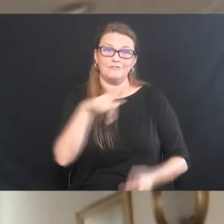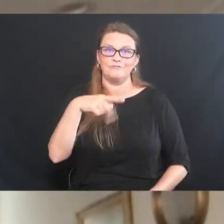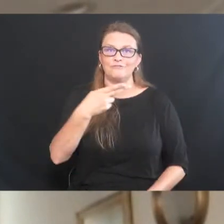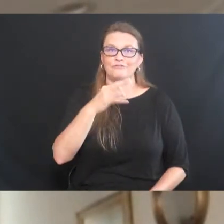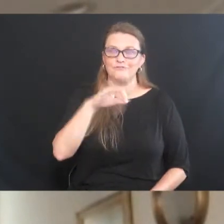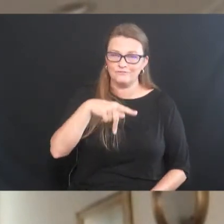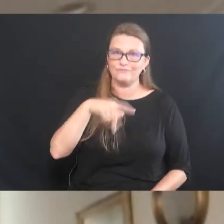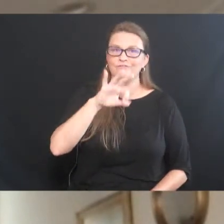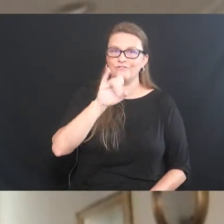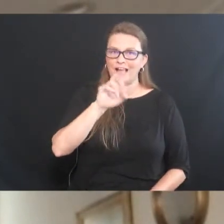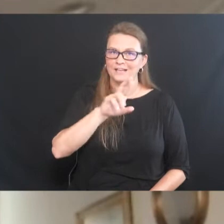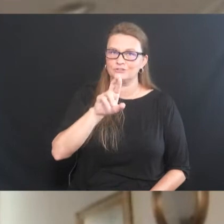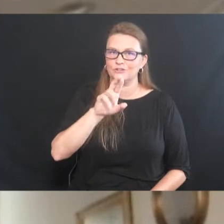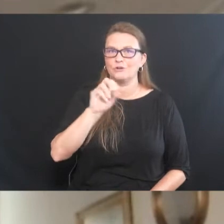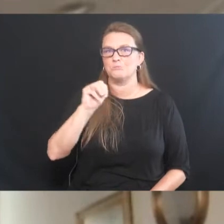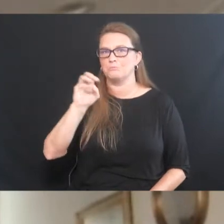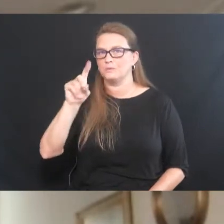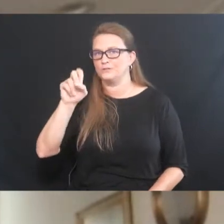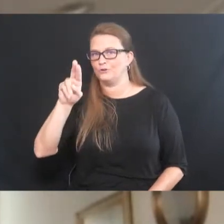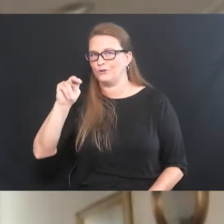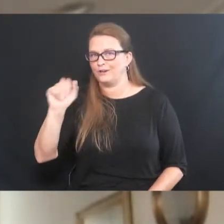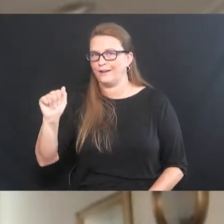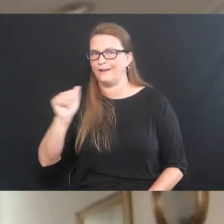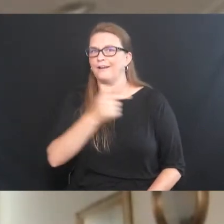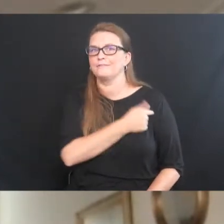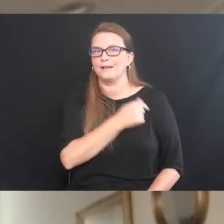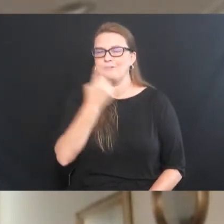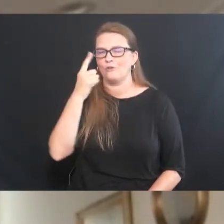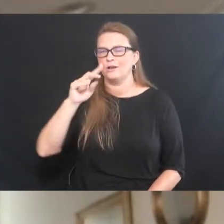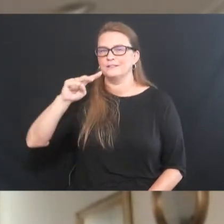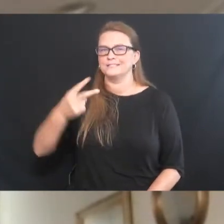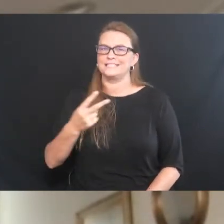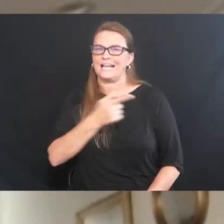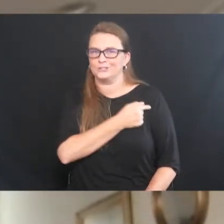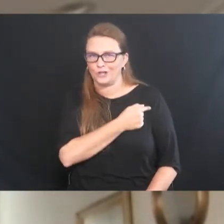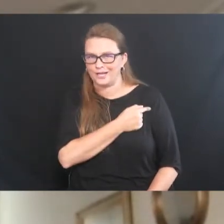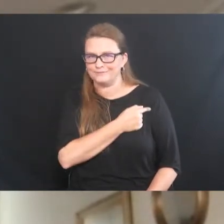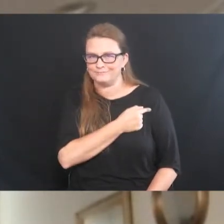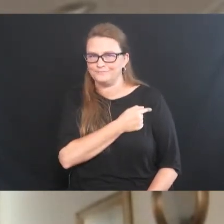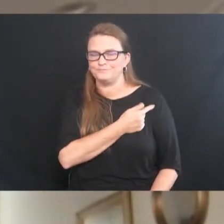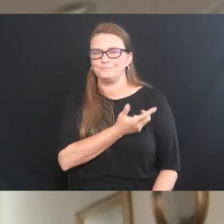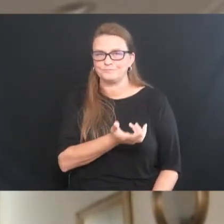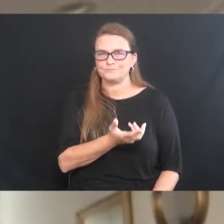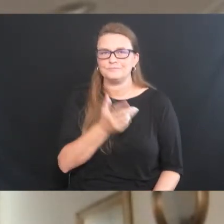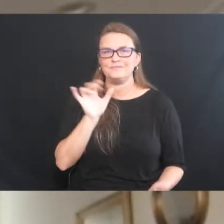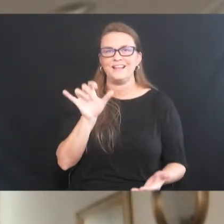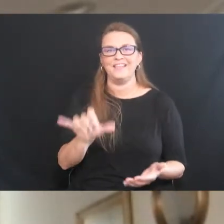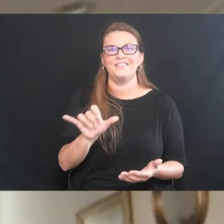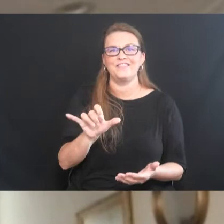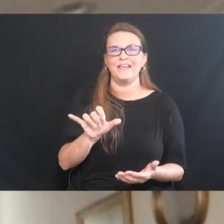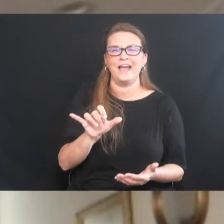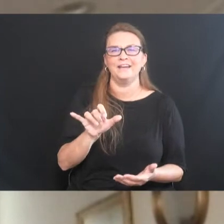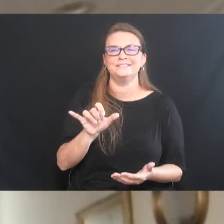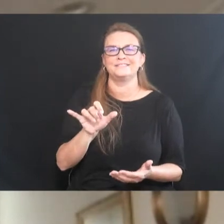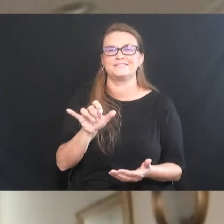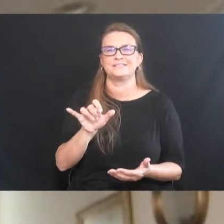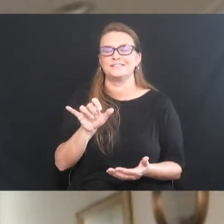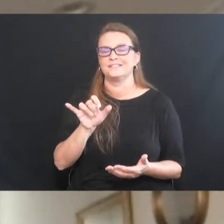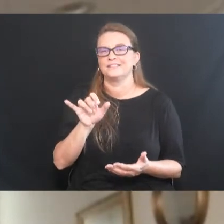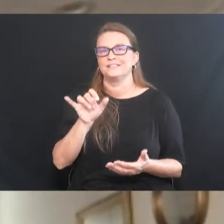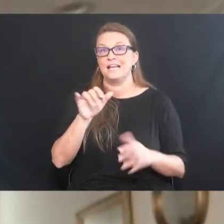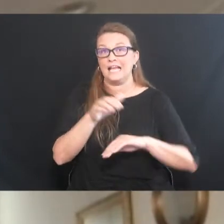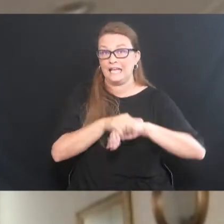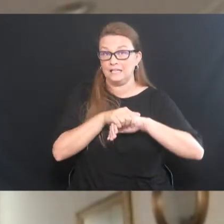or Moderna vaccine as the second dose. And in a study from England, looking at